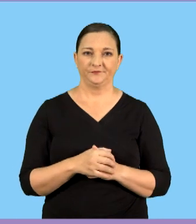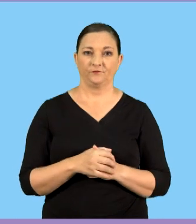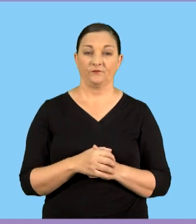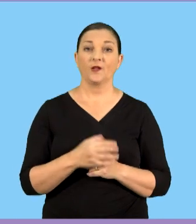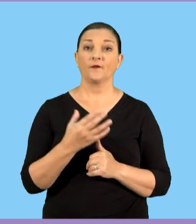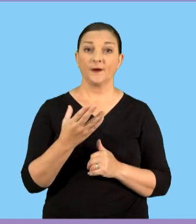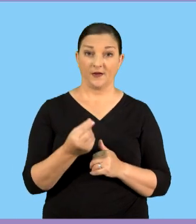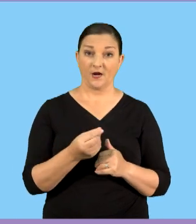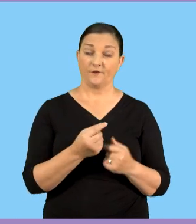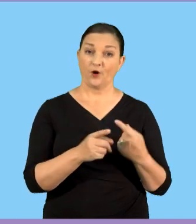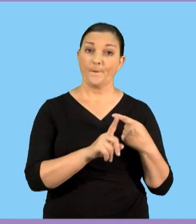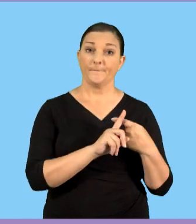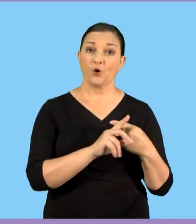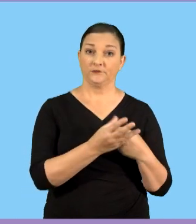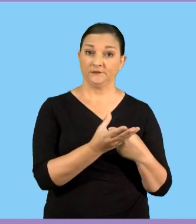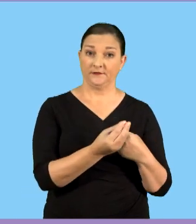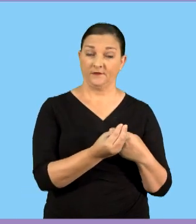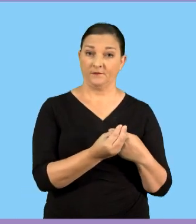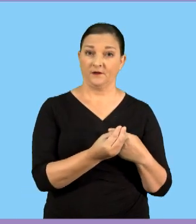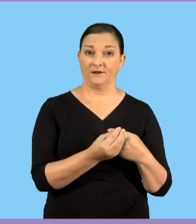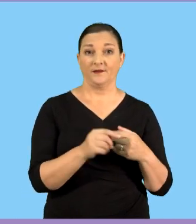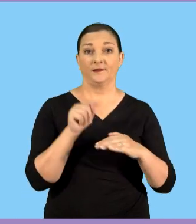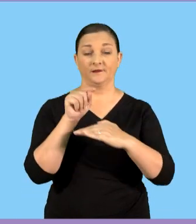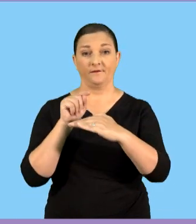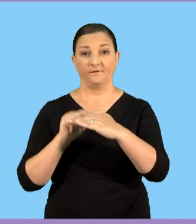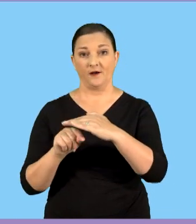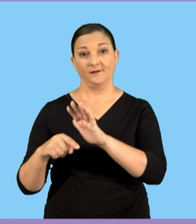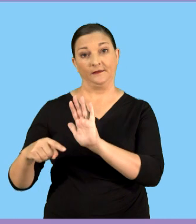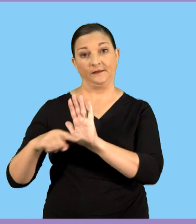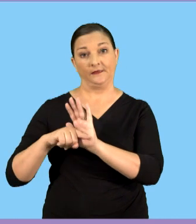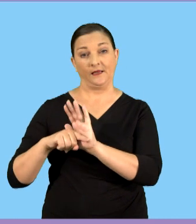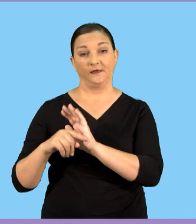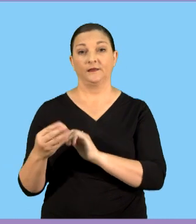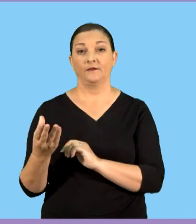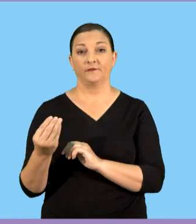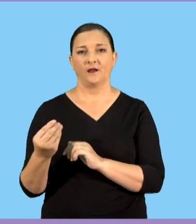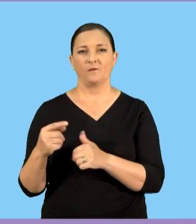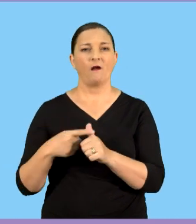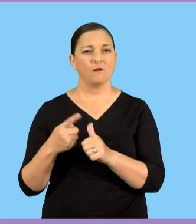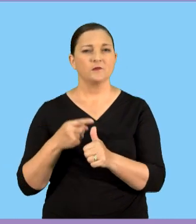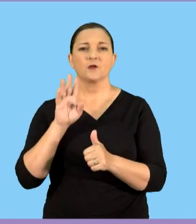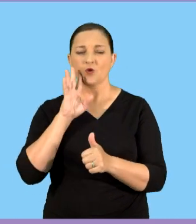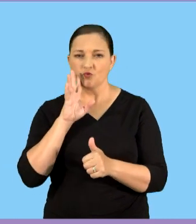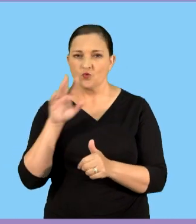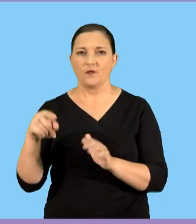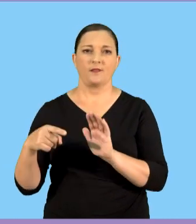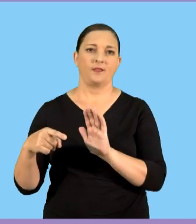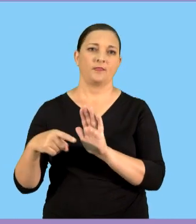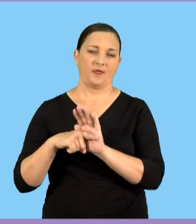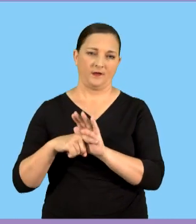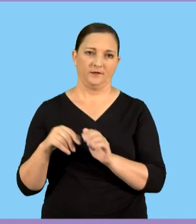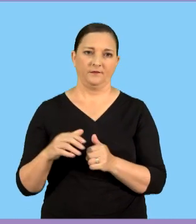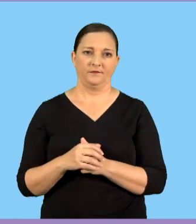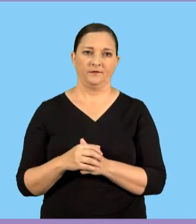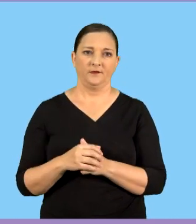the table there, we have a positive number being divided with a negative number, and the result will be a negative